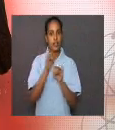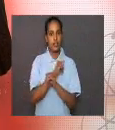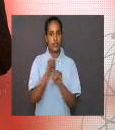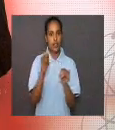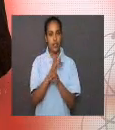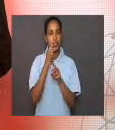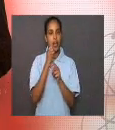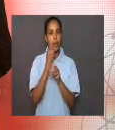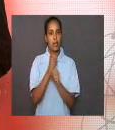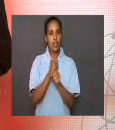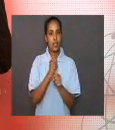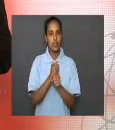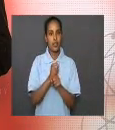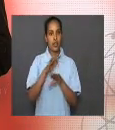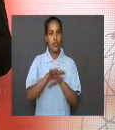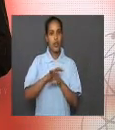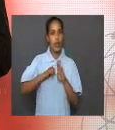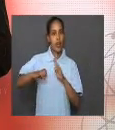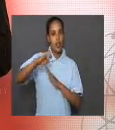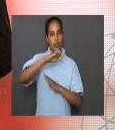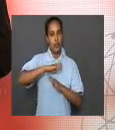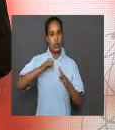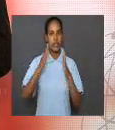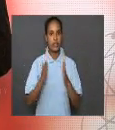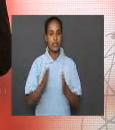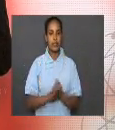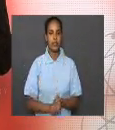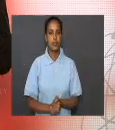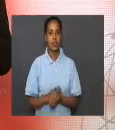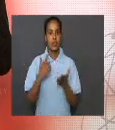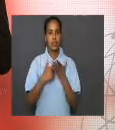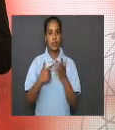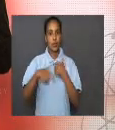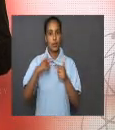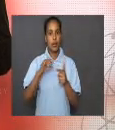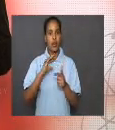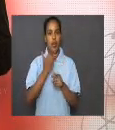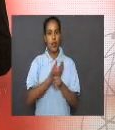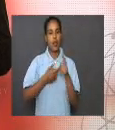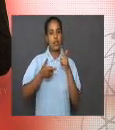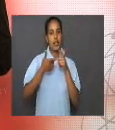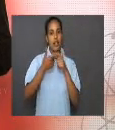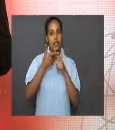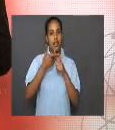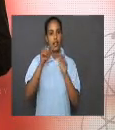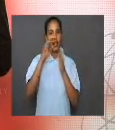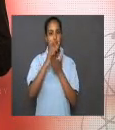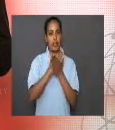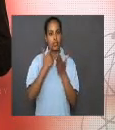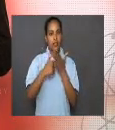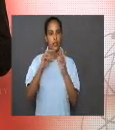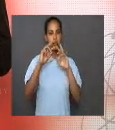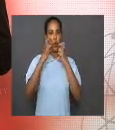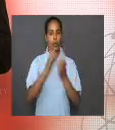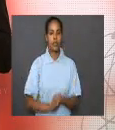industrial applications of electrolysis. This will be our second lesson on this